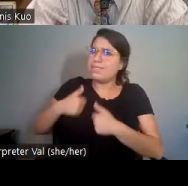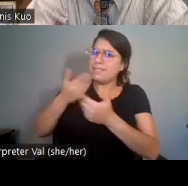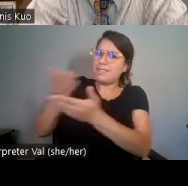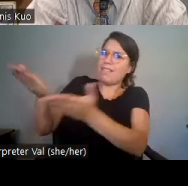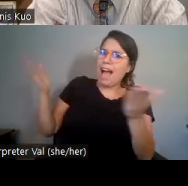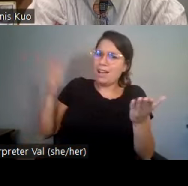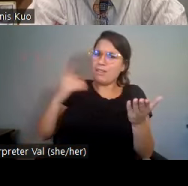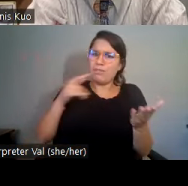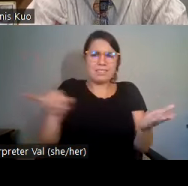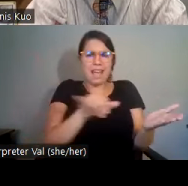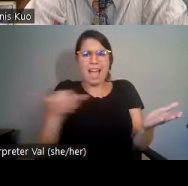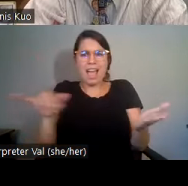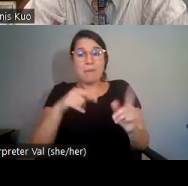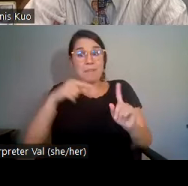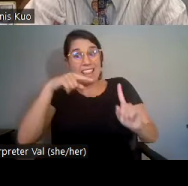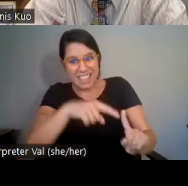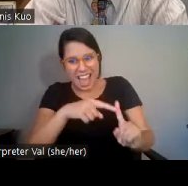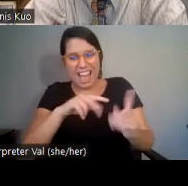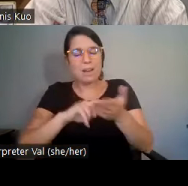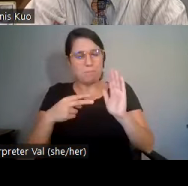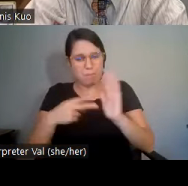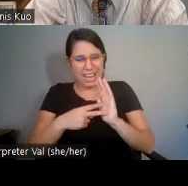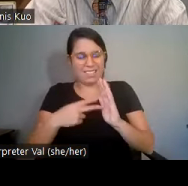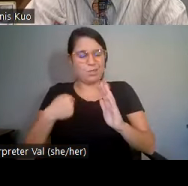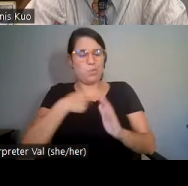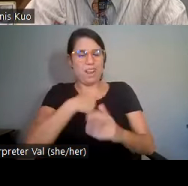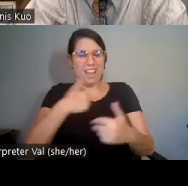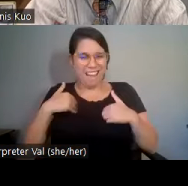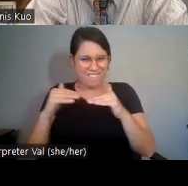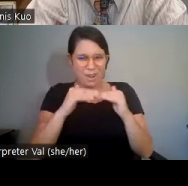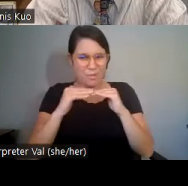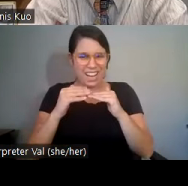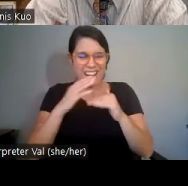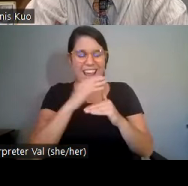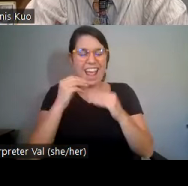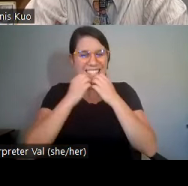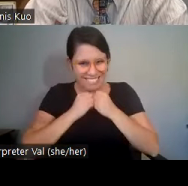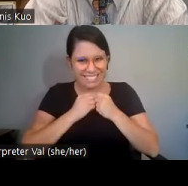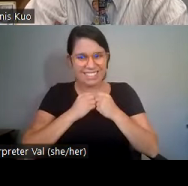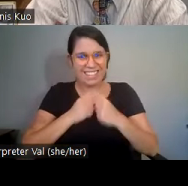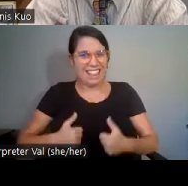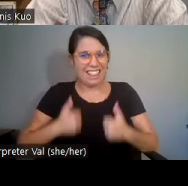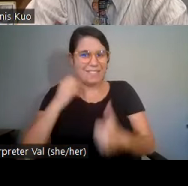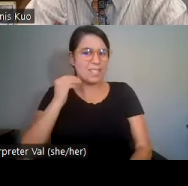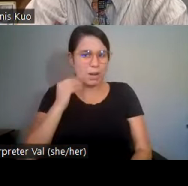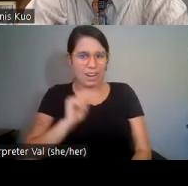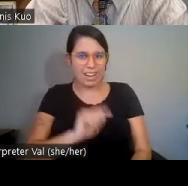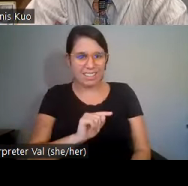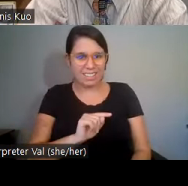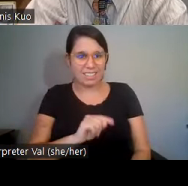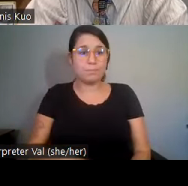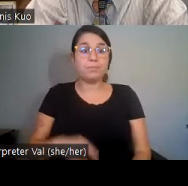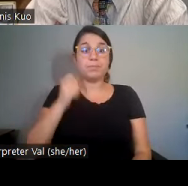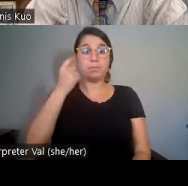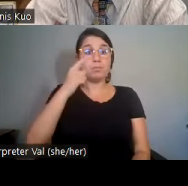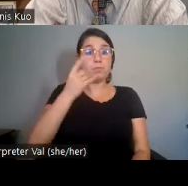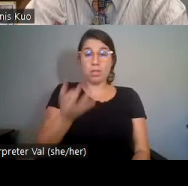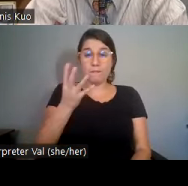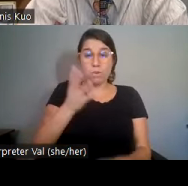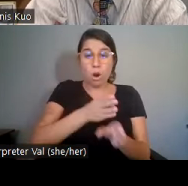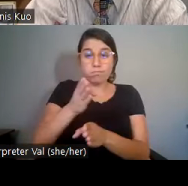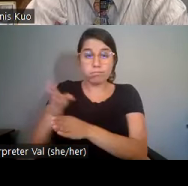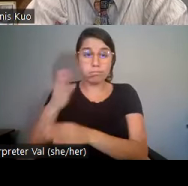when we know that we will have achieved equity in lived experiences. And again, the 4 areas of the blueprint are completely intertwined: